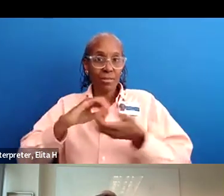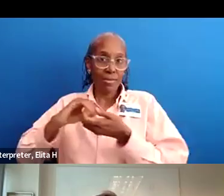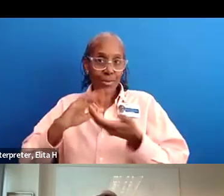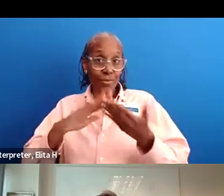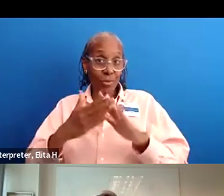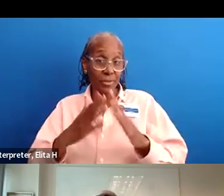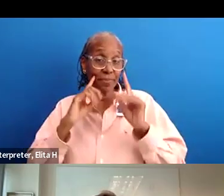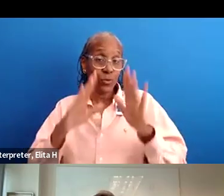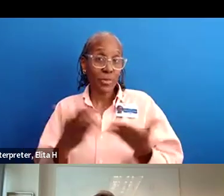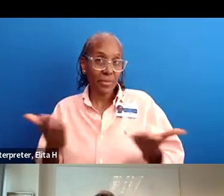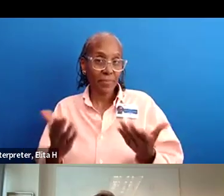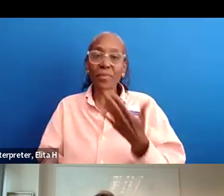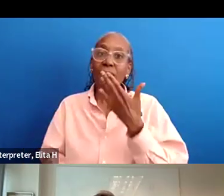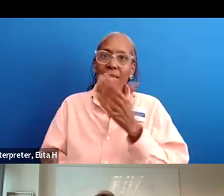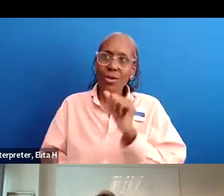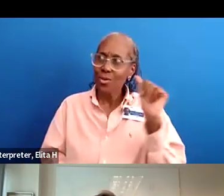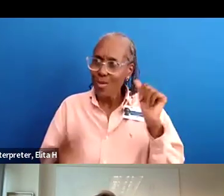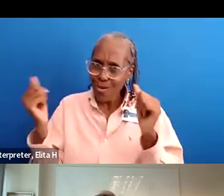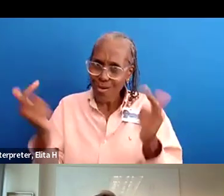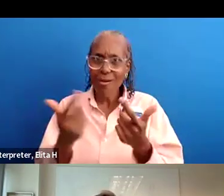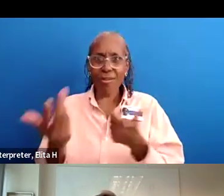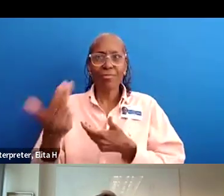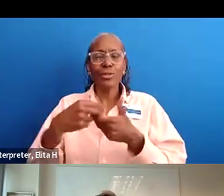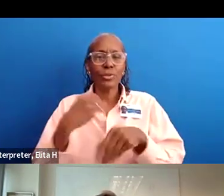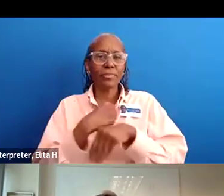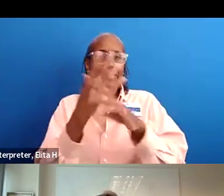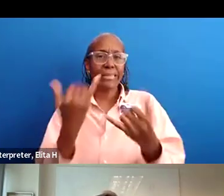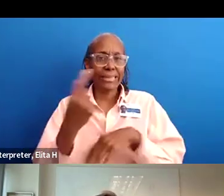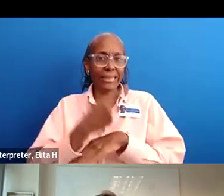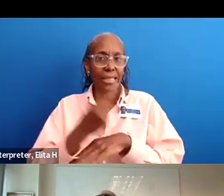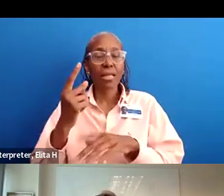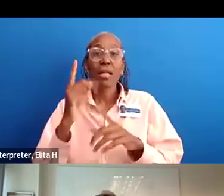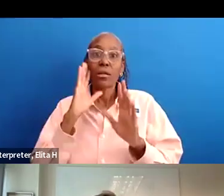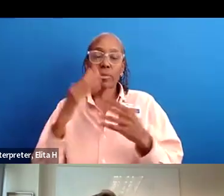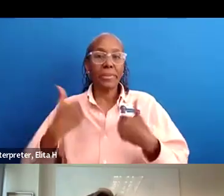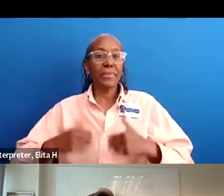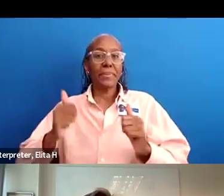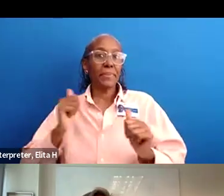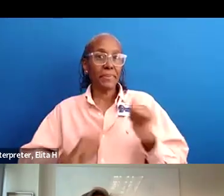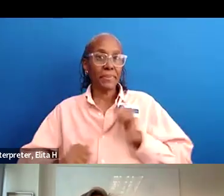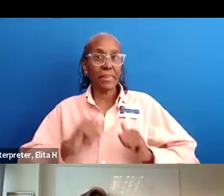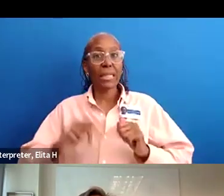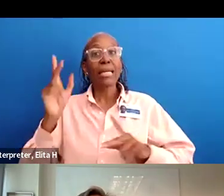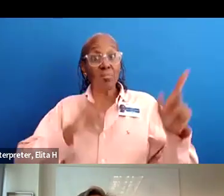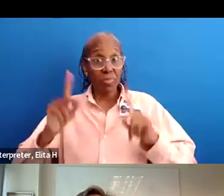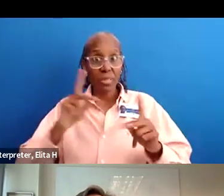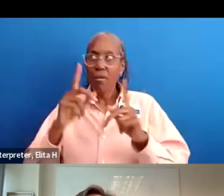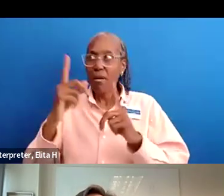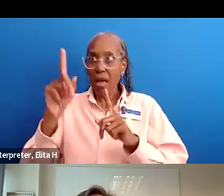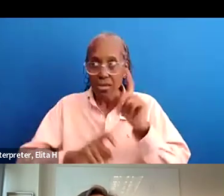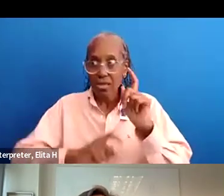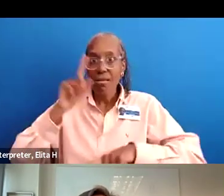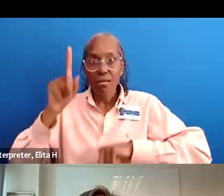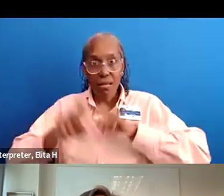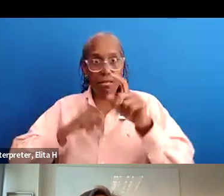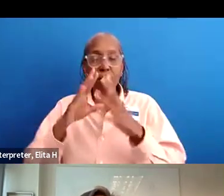here. Thank you all for coming today. This is going to be quite the show because this is what people are asking for.